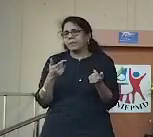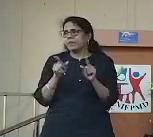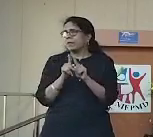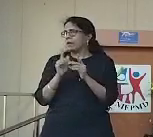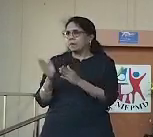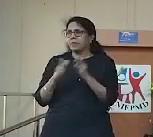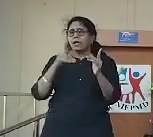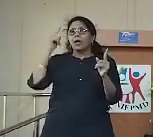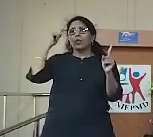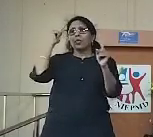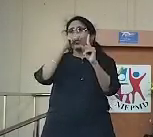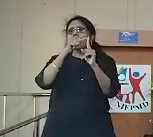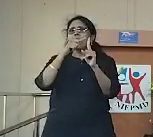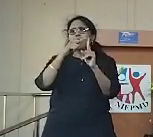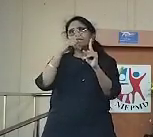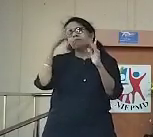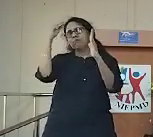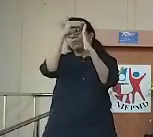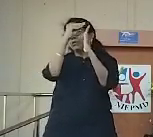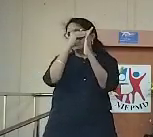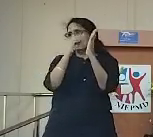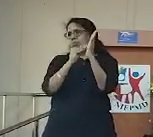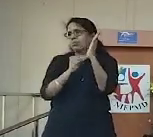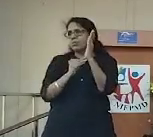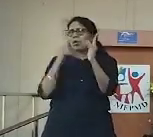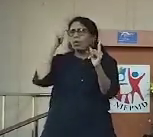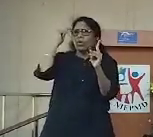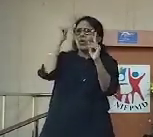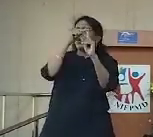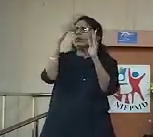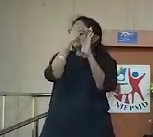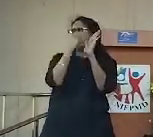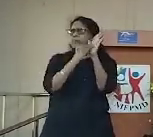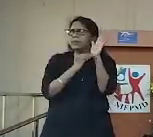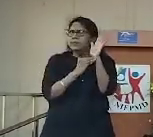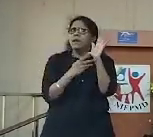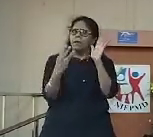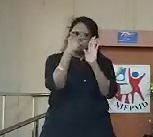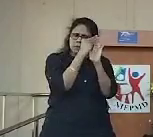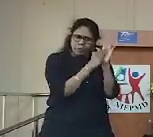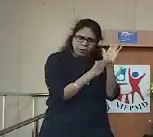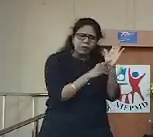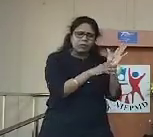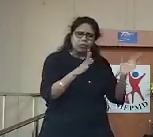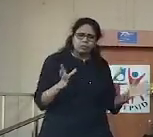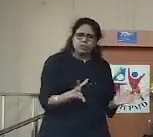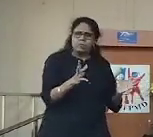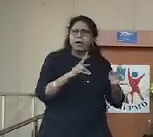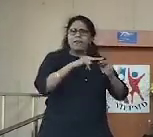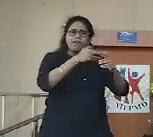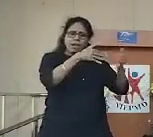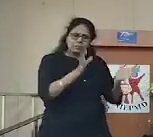Some of the goals we can set so that can boost the family's motivation, self-esteem.